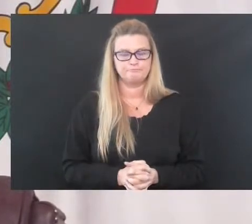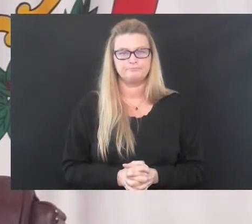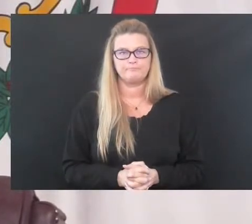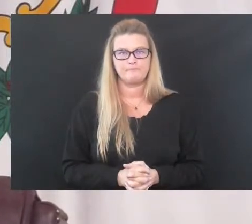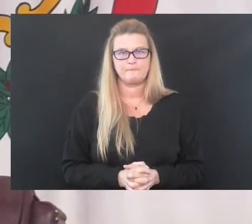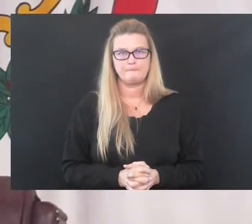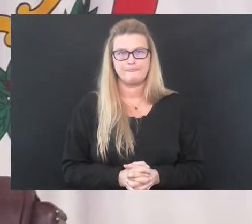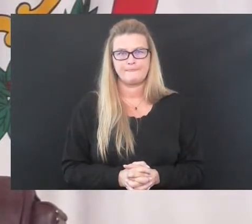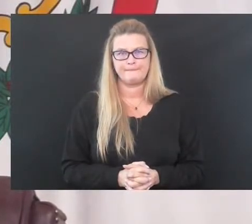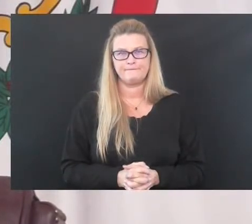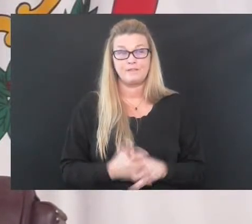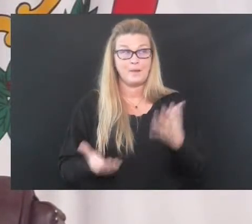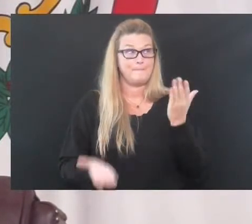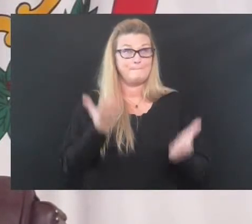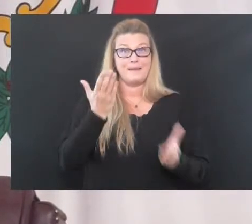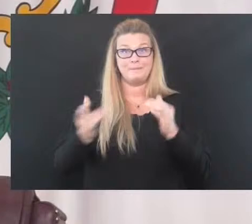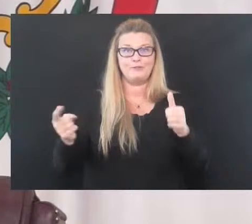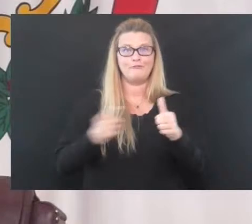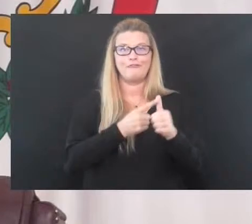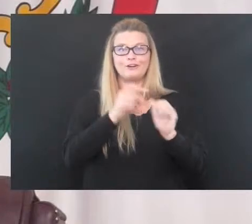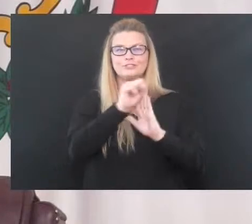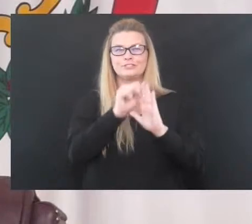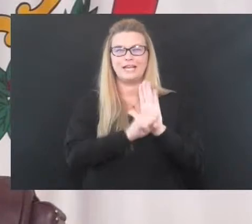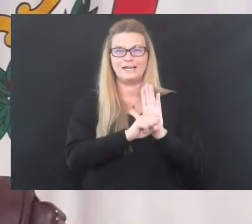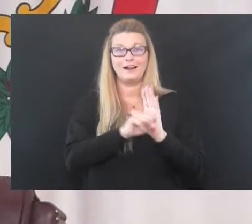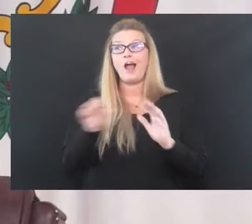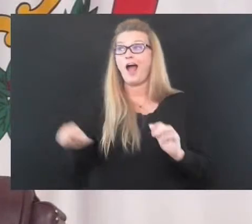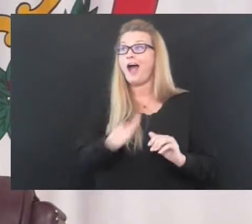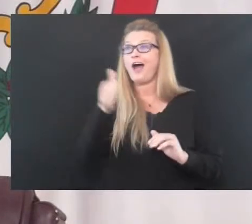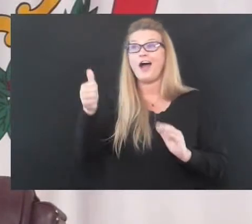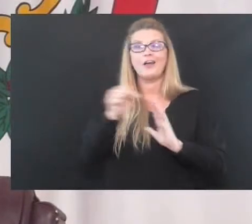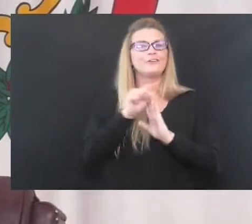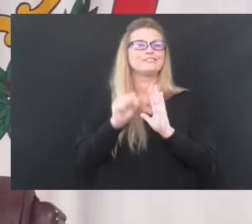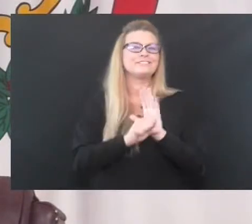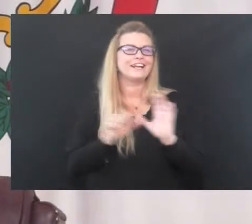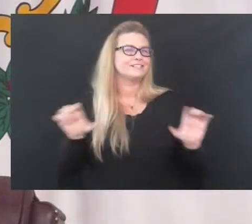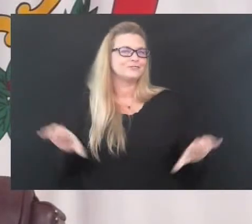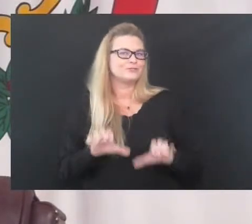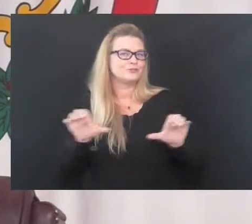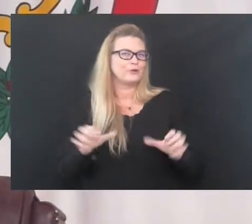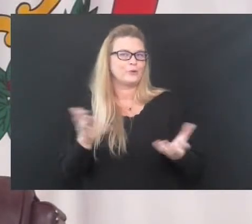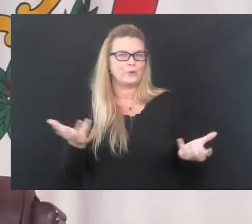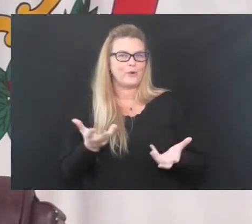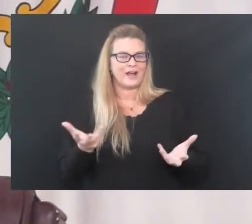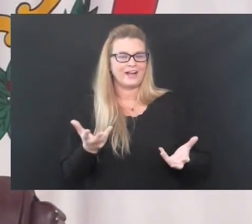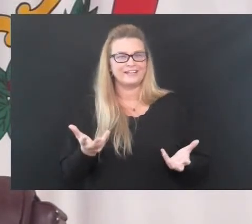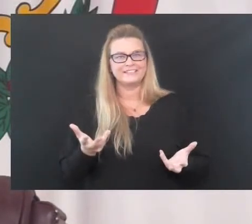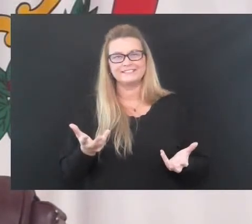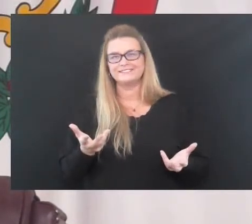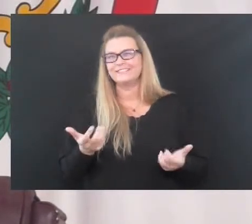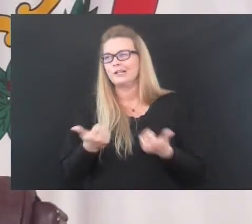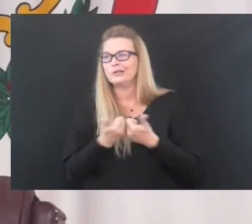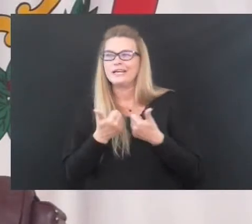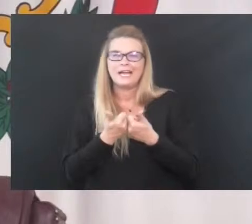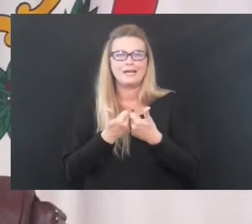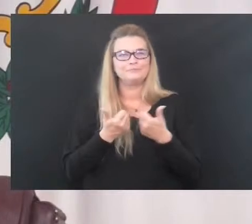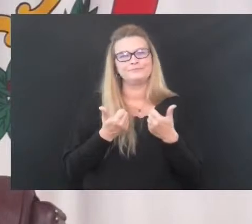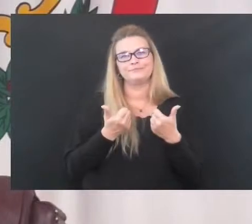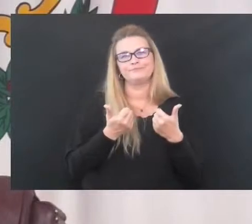We may be the first state. Now, lots of states are doing little giz-whizzes and everything